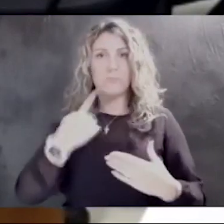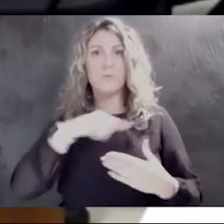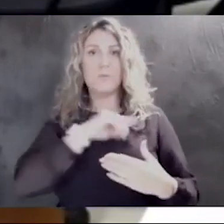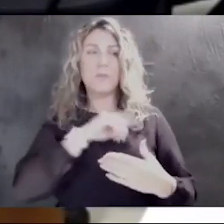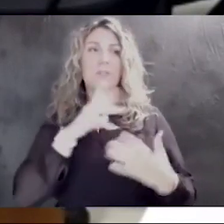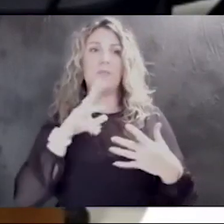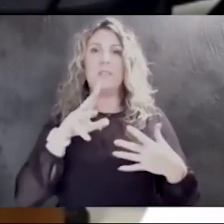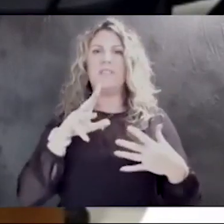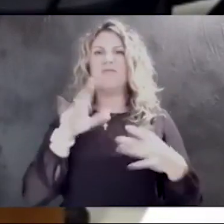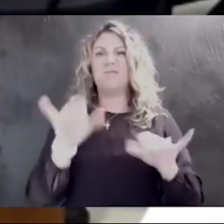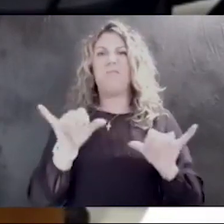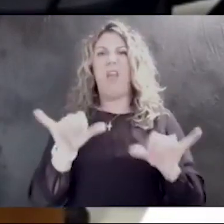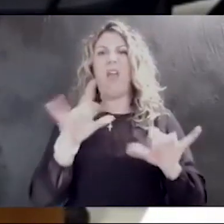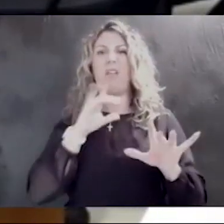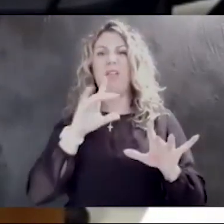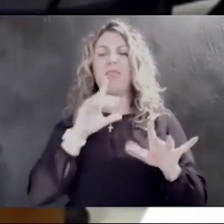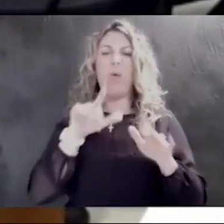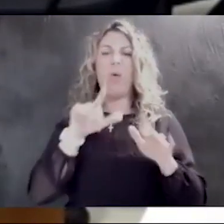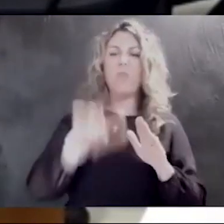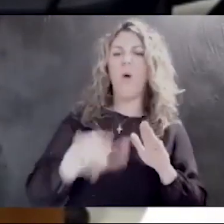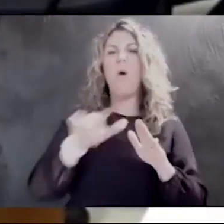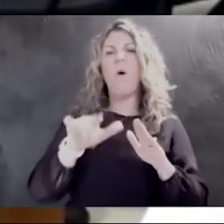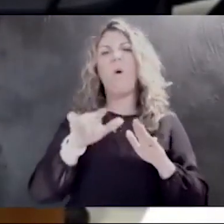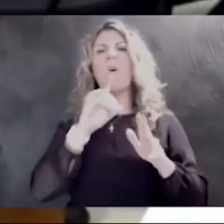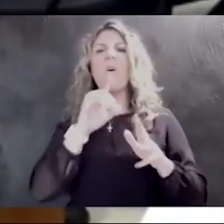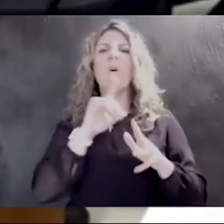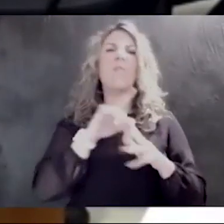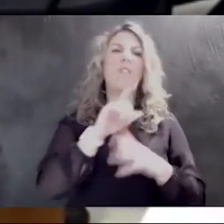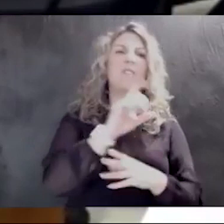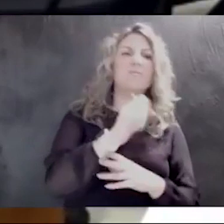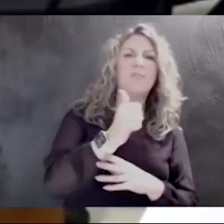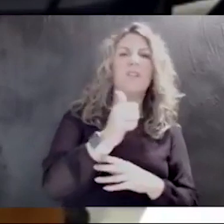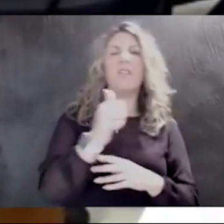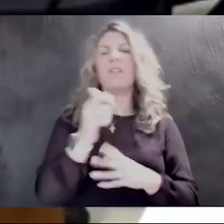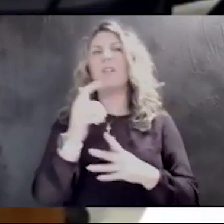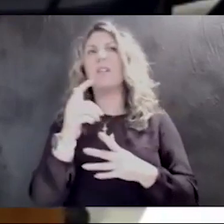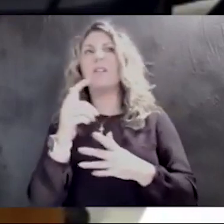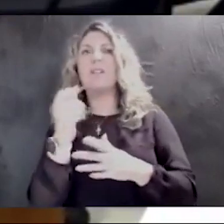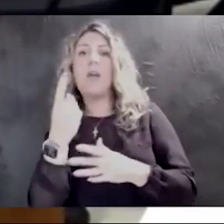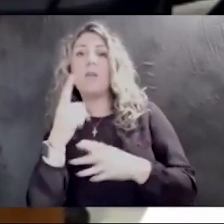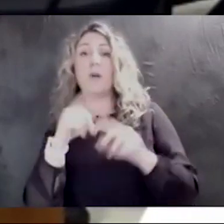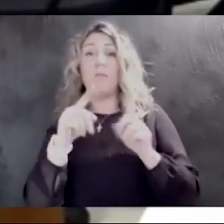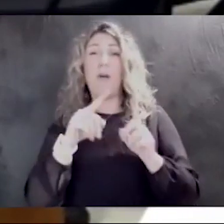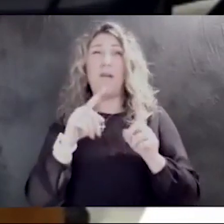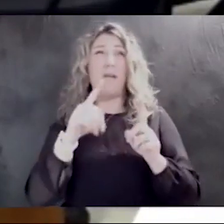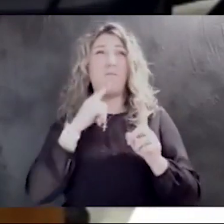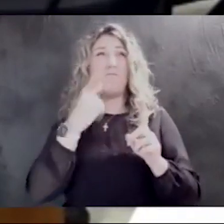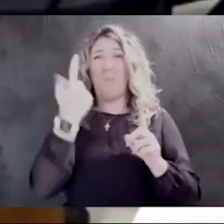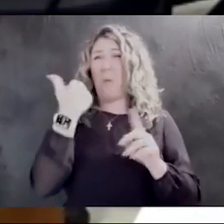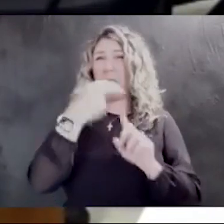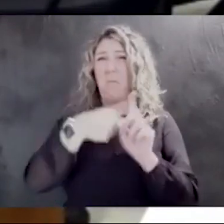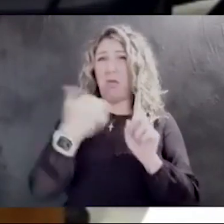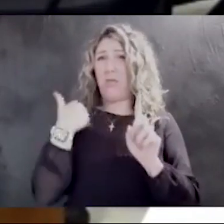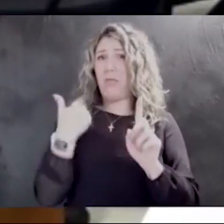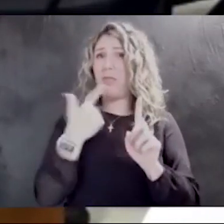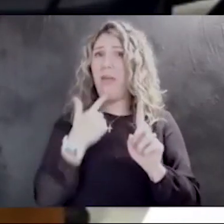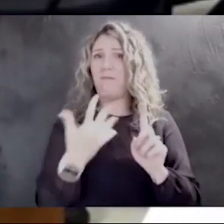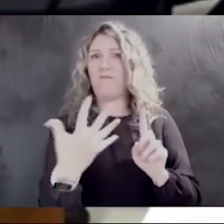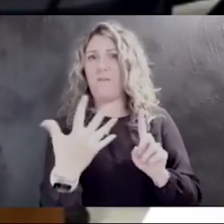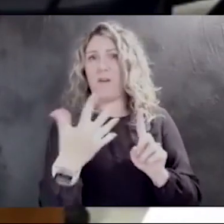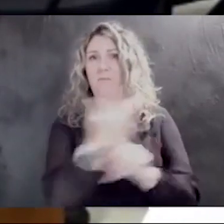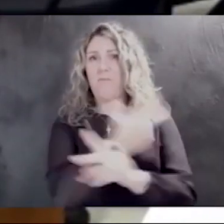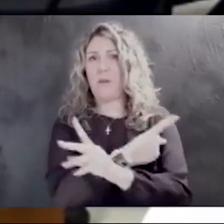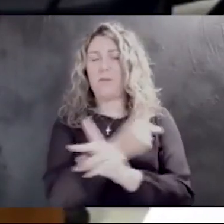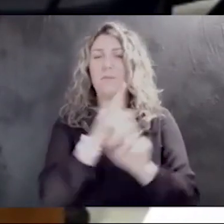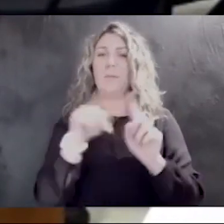in the low to mid-teens here for a while. We had gotten as low as 5 about a month ago, so we've definitely seen a little bit of